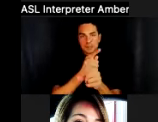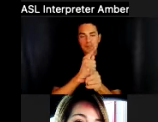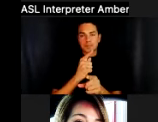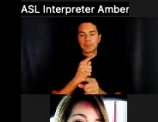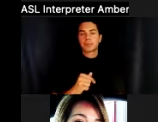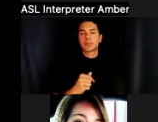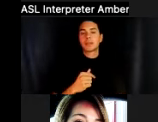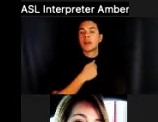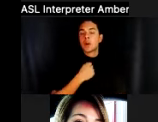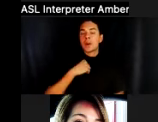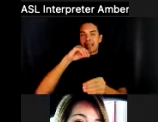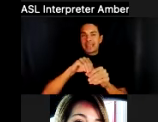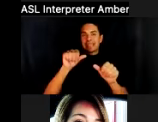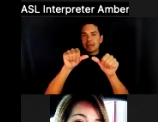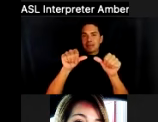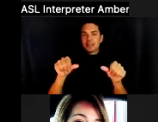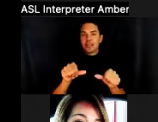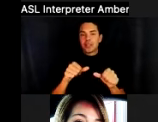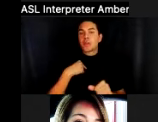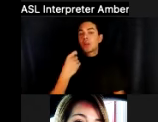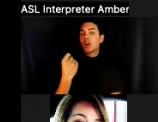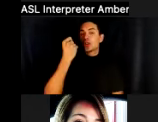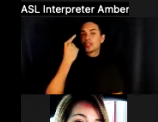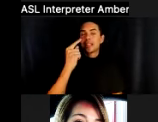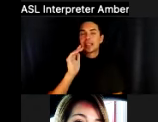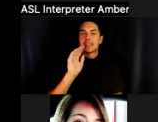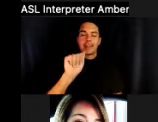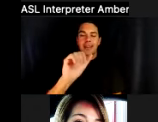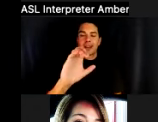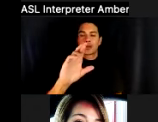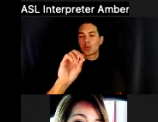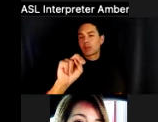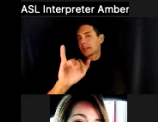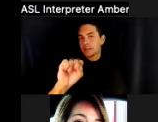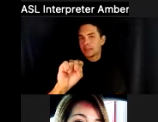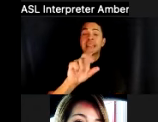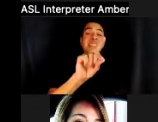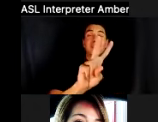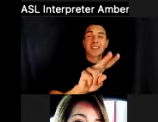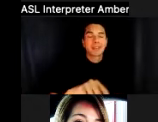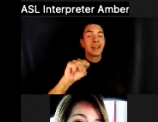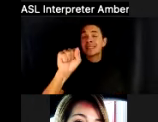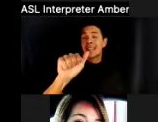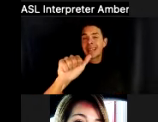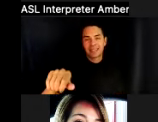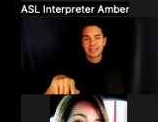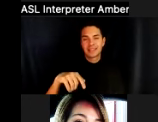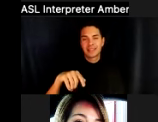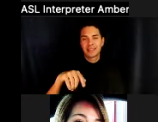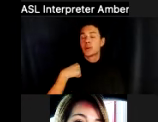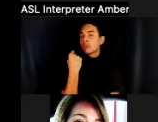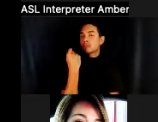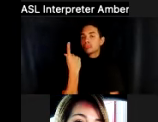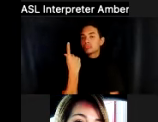we understand like the acronyms that are used, you know, DVSA, and we understand this information and we